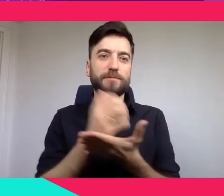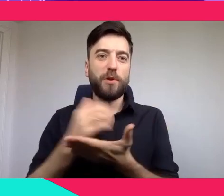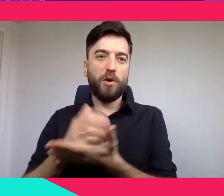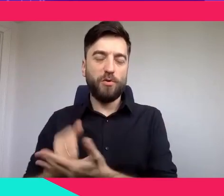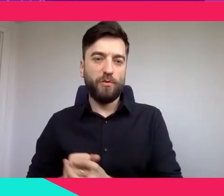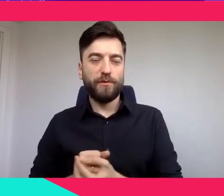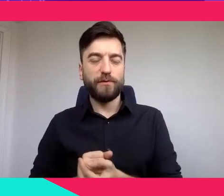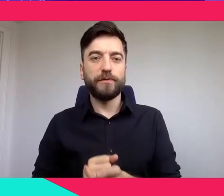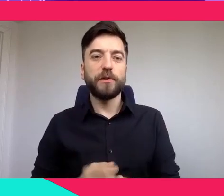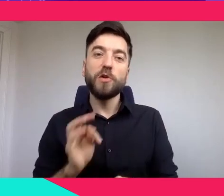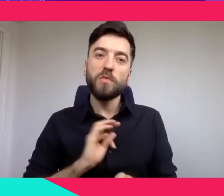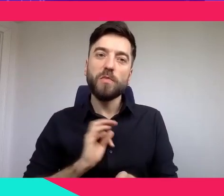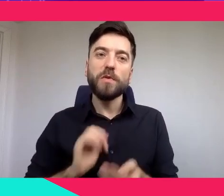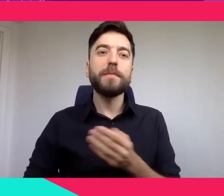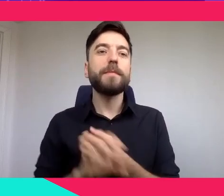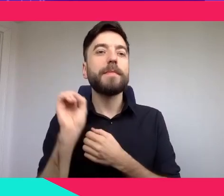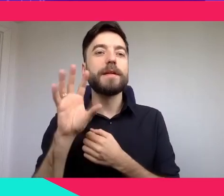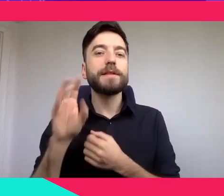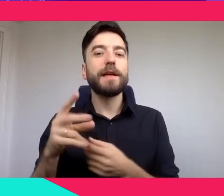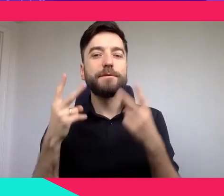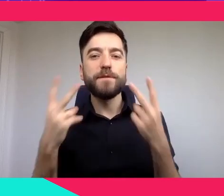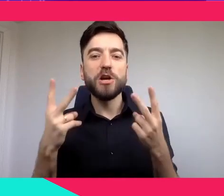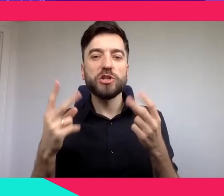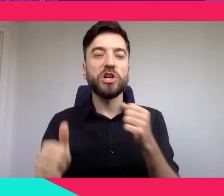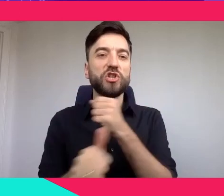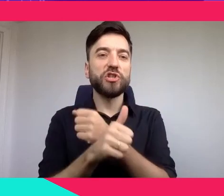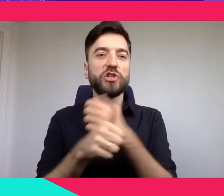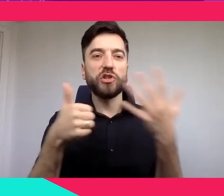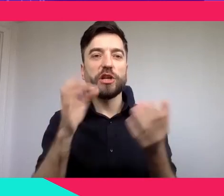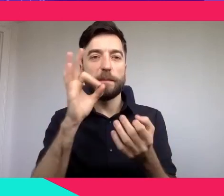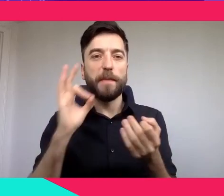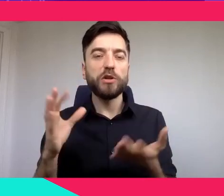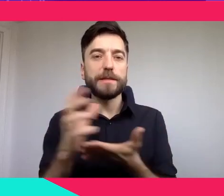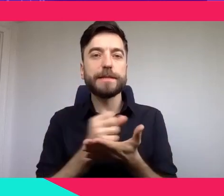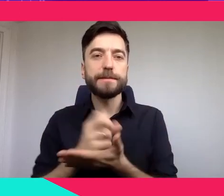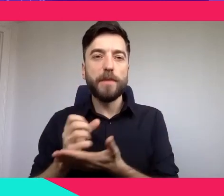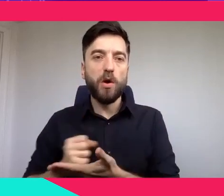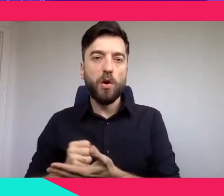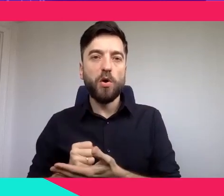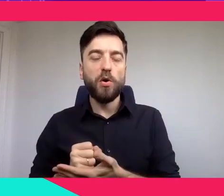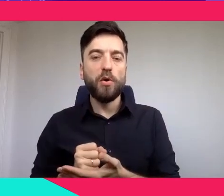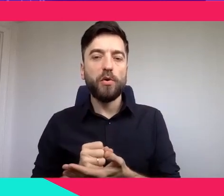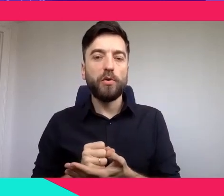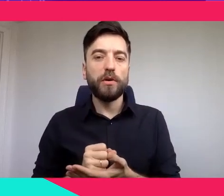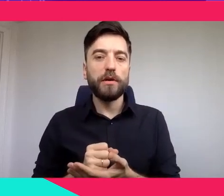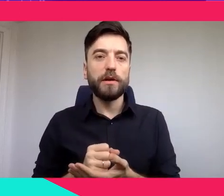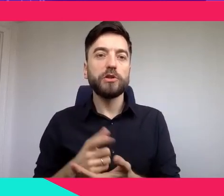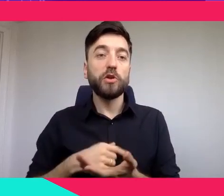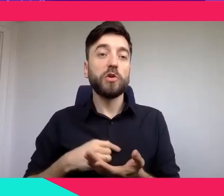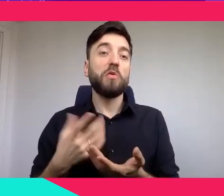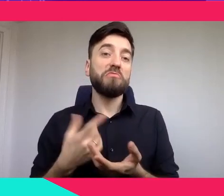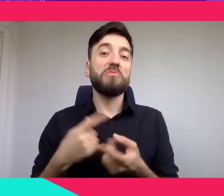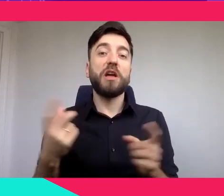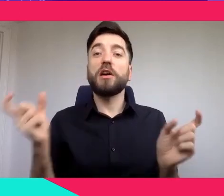the public domain, which means that the works are so old that all copyright has expired. And this has made it a